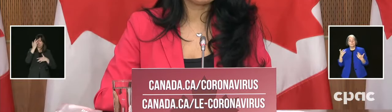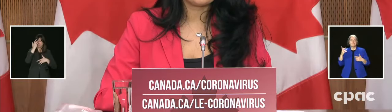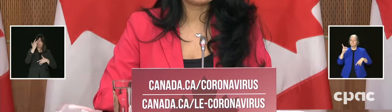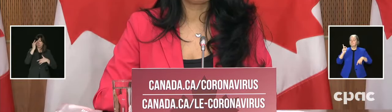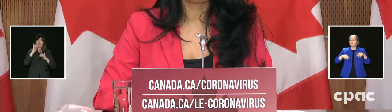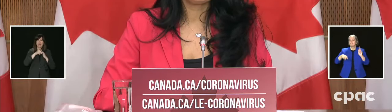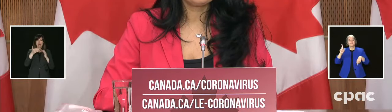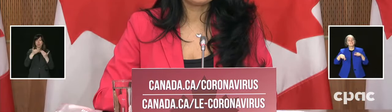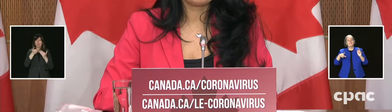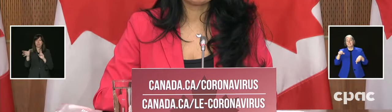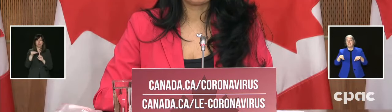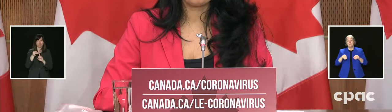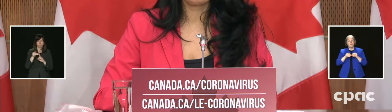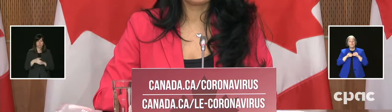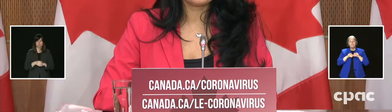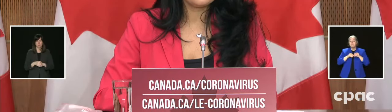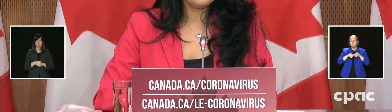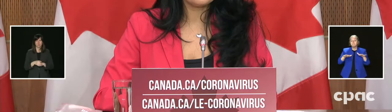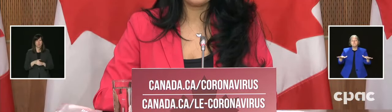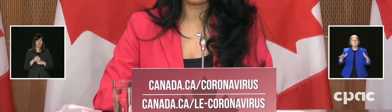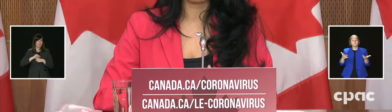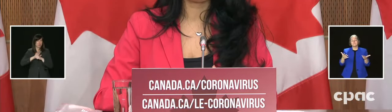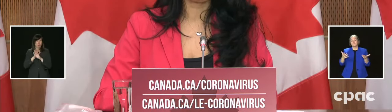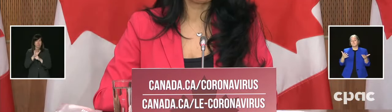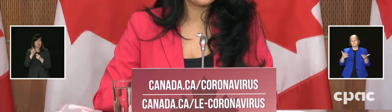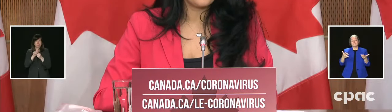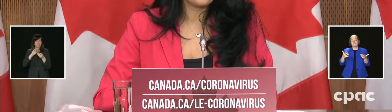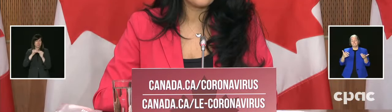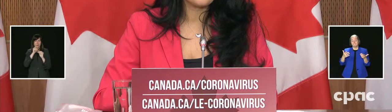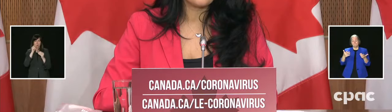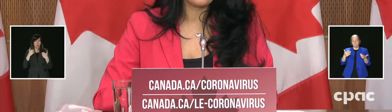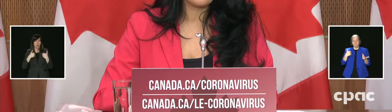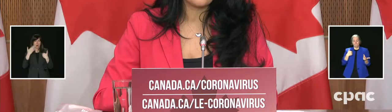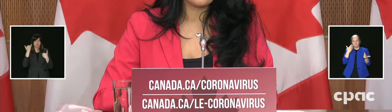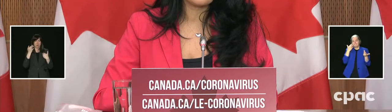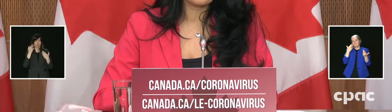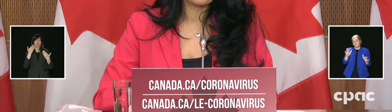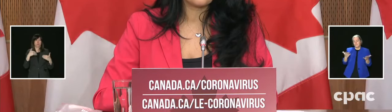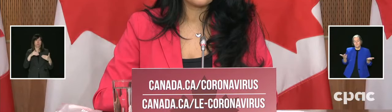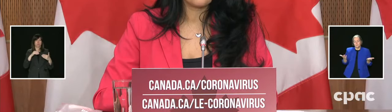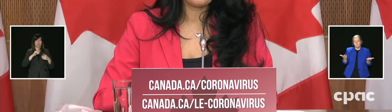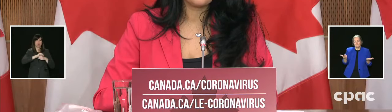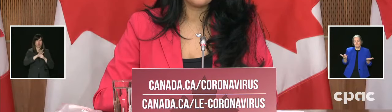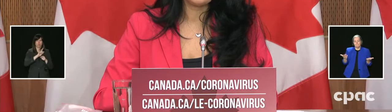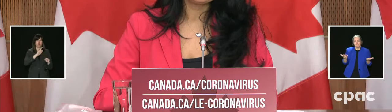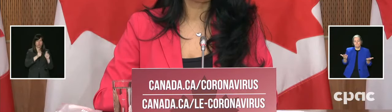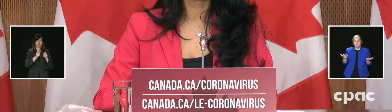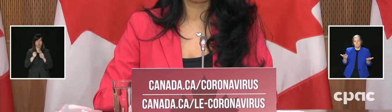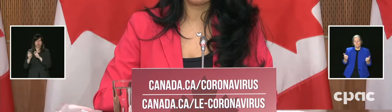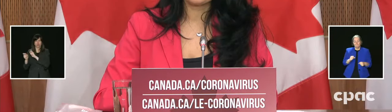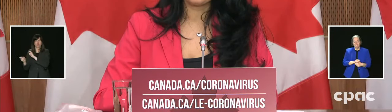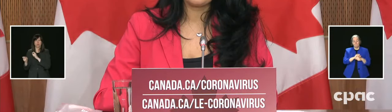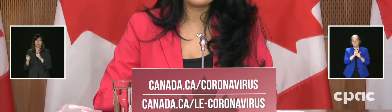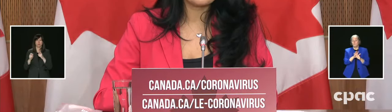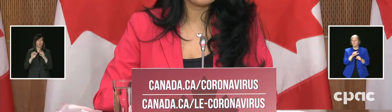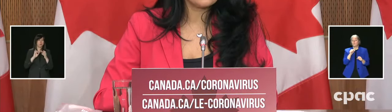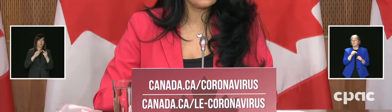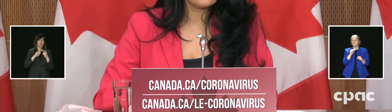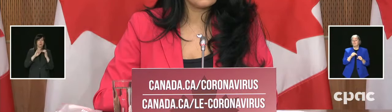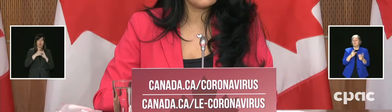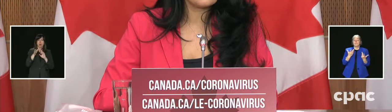people don't have a specific number for COVID-19 is because we're seeing changes in the virus, the SARS-CoV-2, in the transmissibility